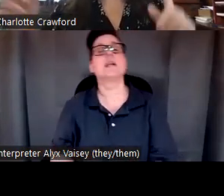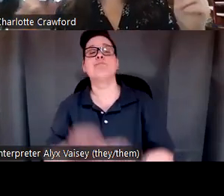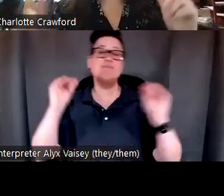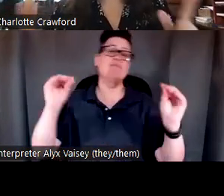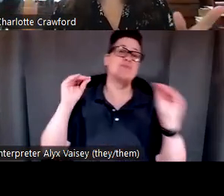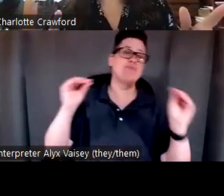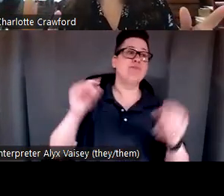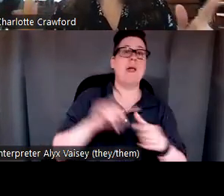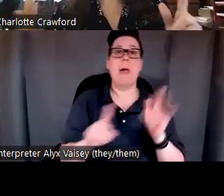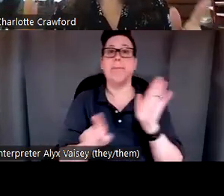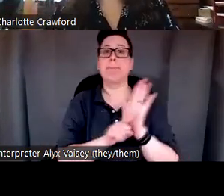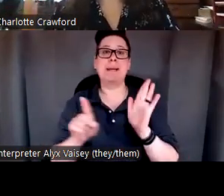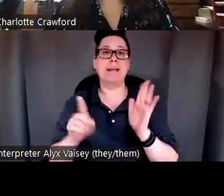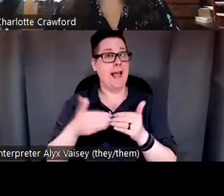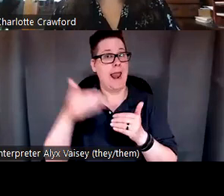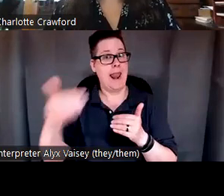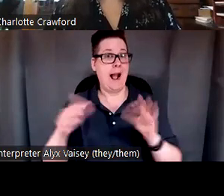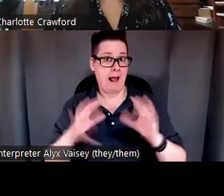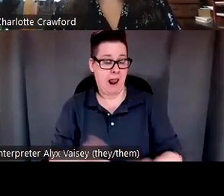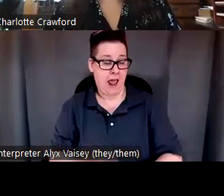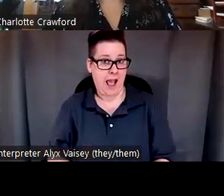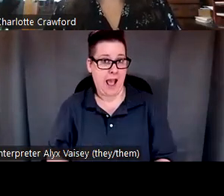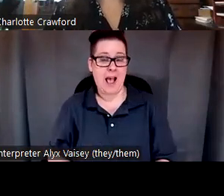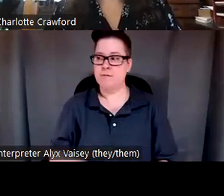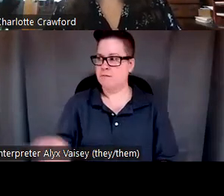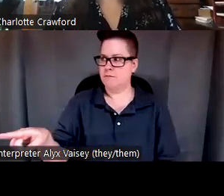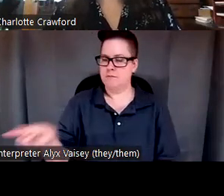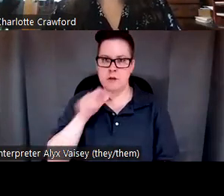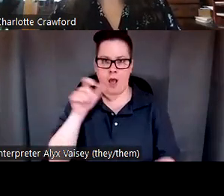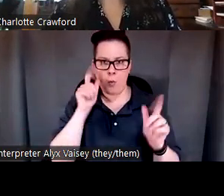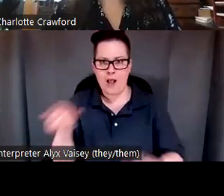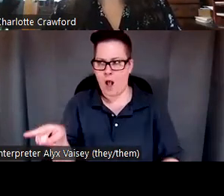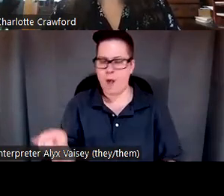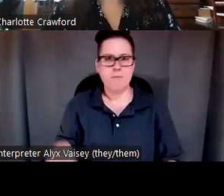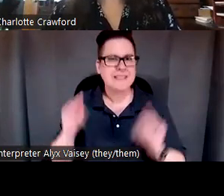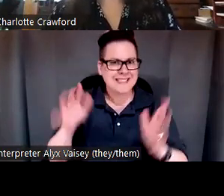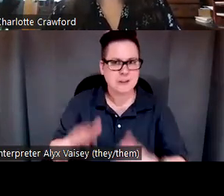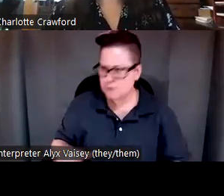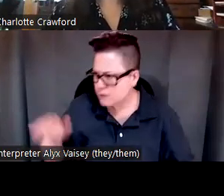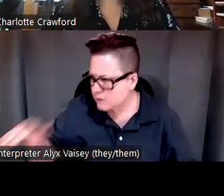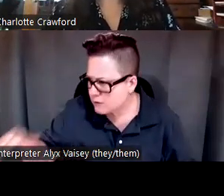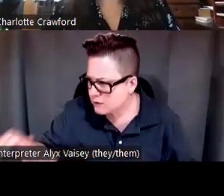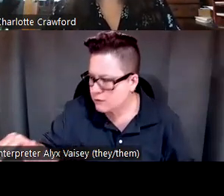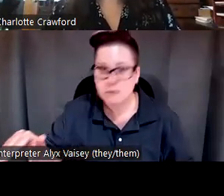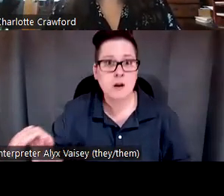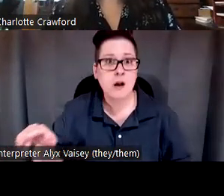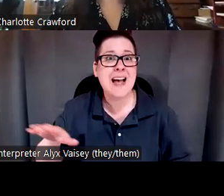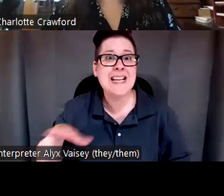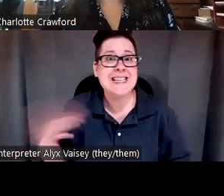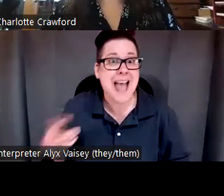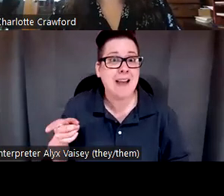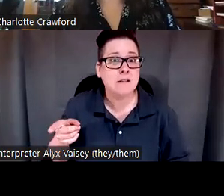change of classroom bells went off, and she didn't wake up. So she went over to wake her up, and she was dead.